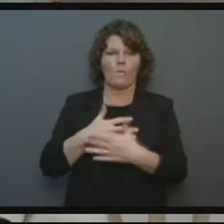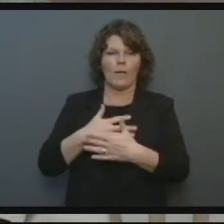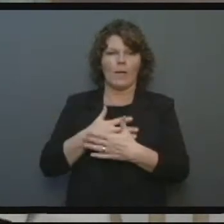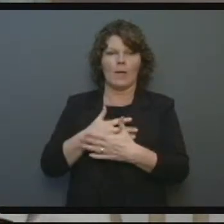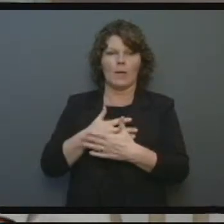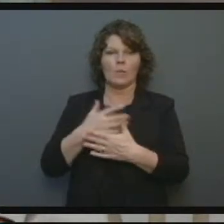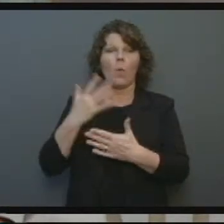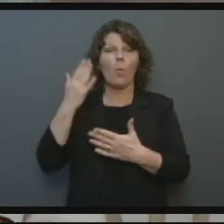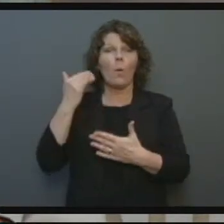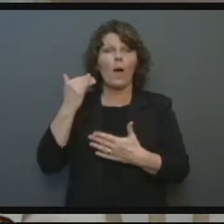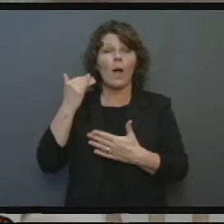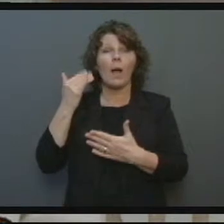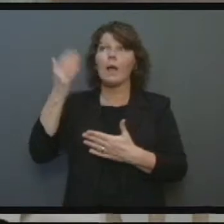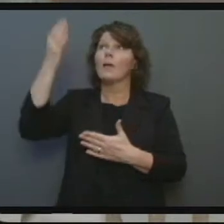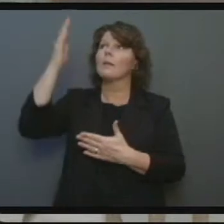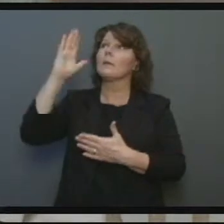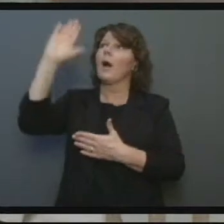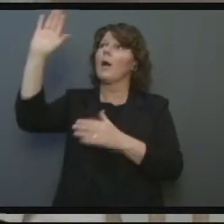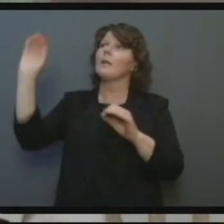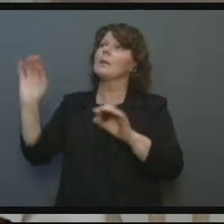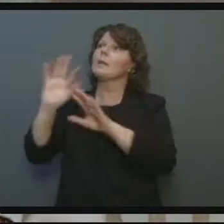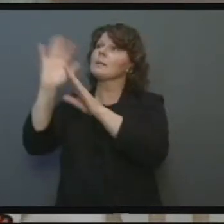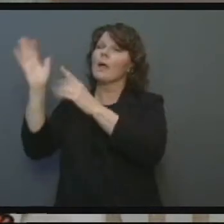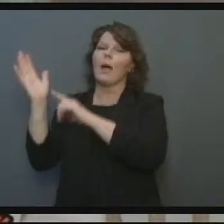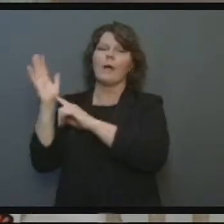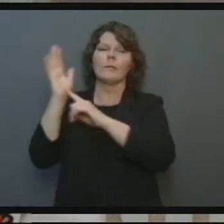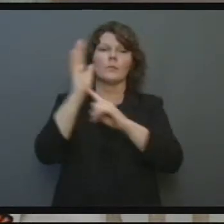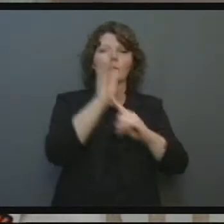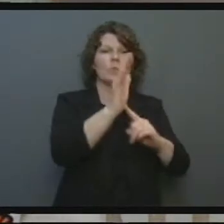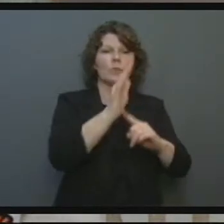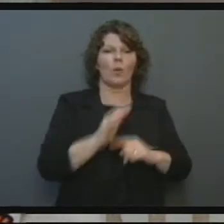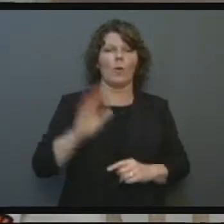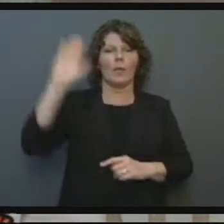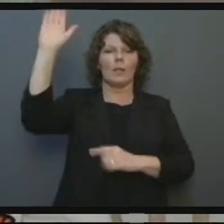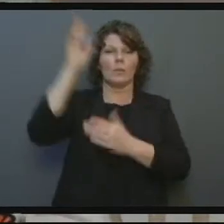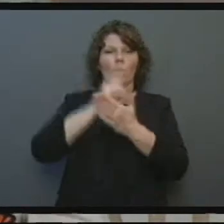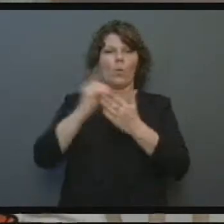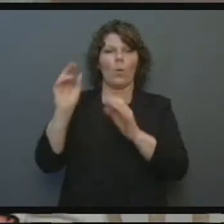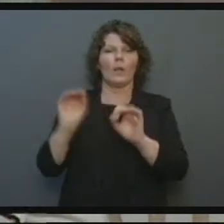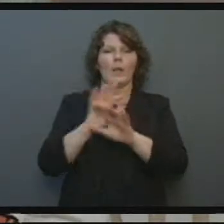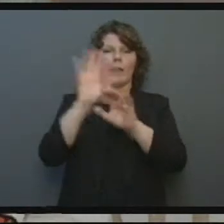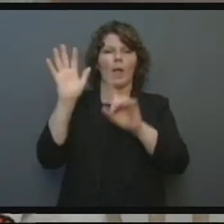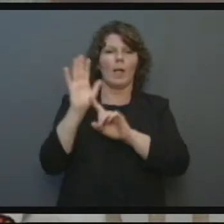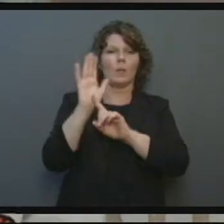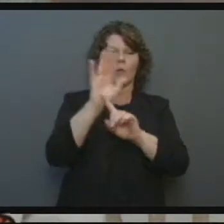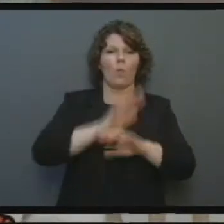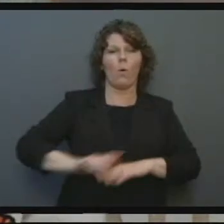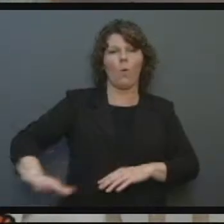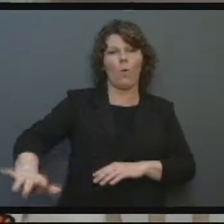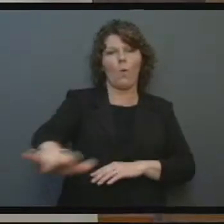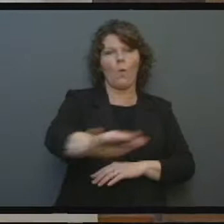bring the light of God's love even there, so that the divine light might shine everywhere.